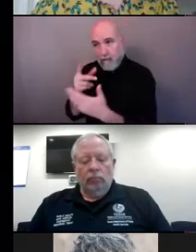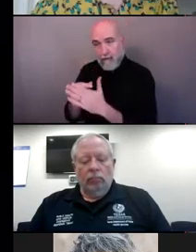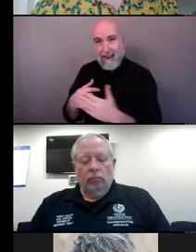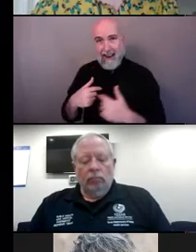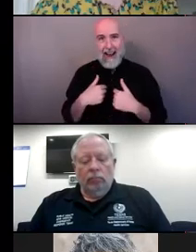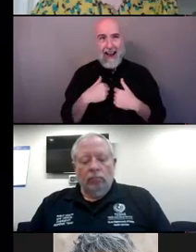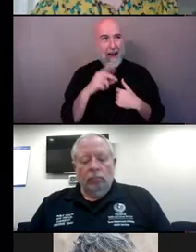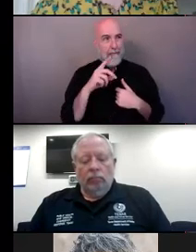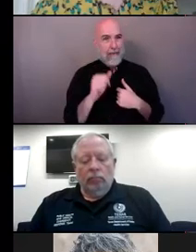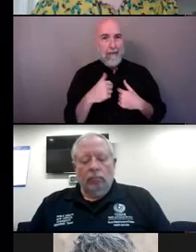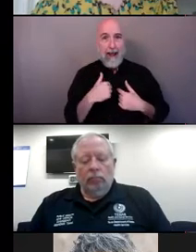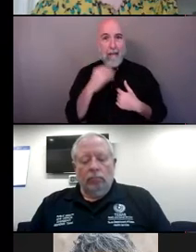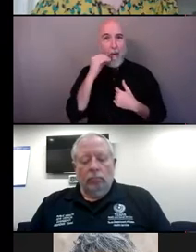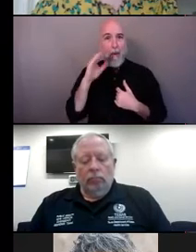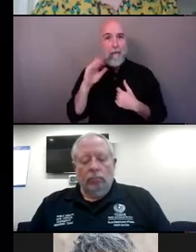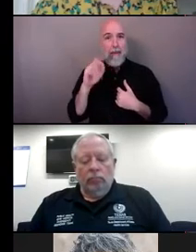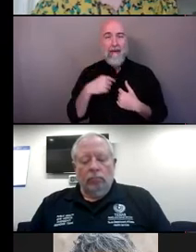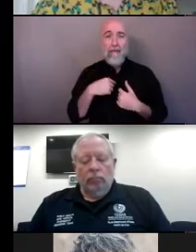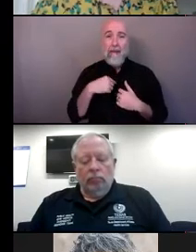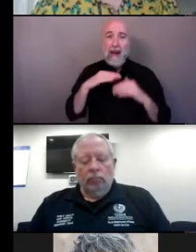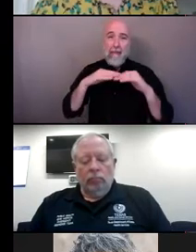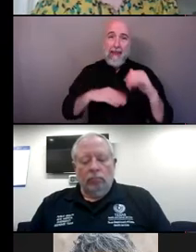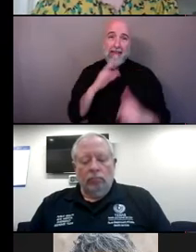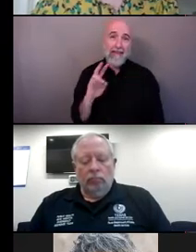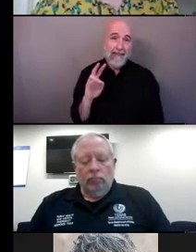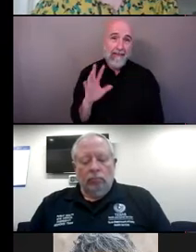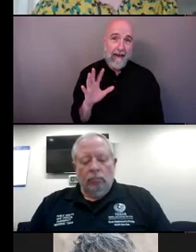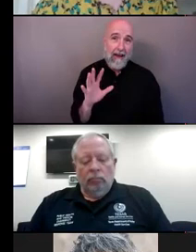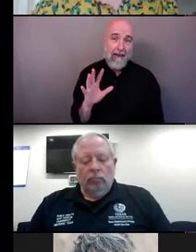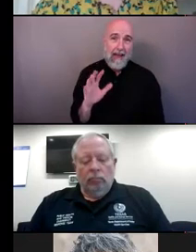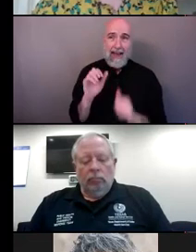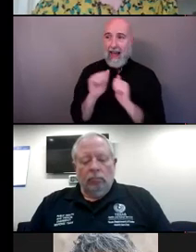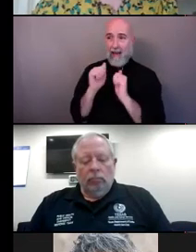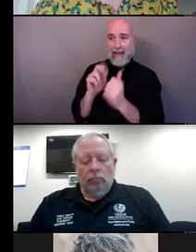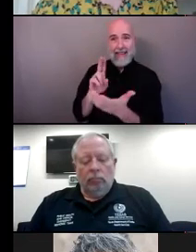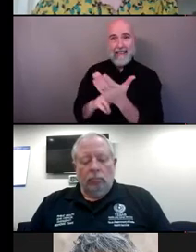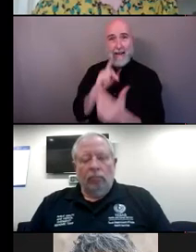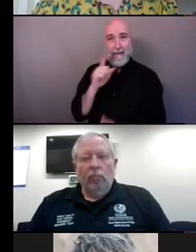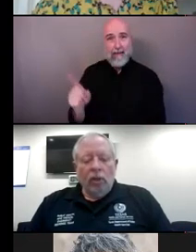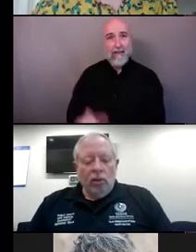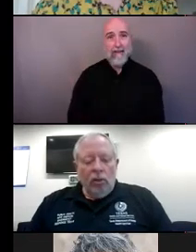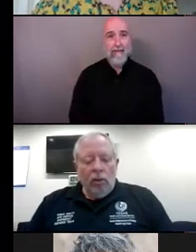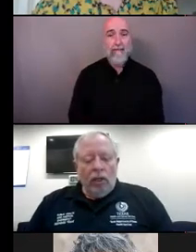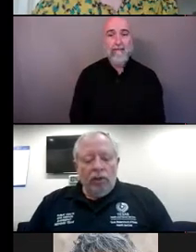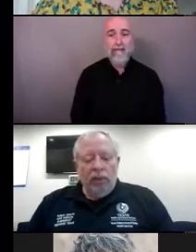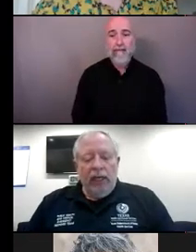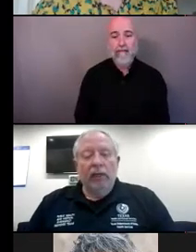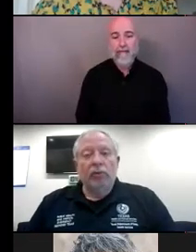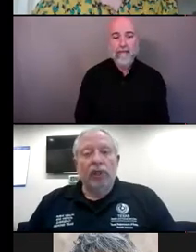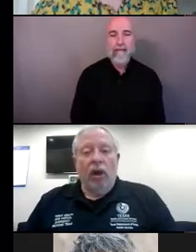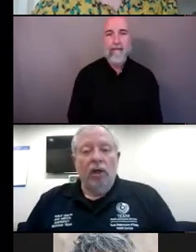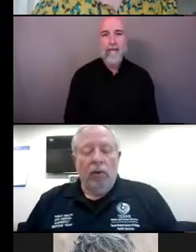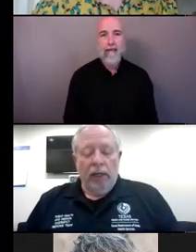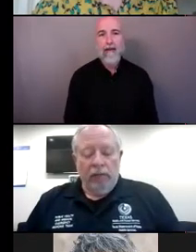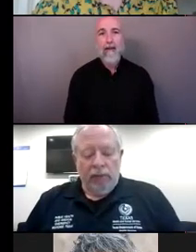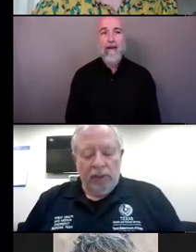and am homebound, but I'm under the age of 75. How can I sign up for this? So planning is